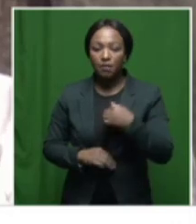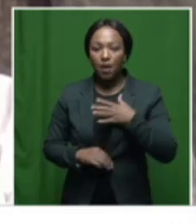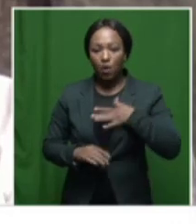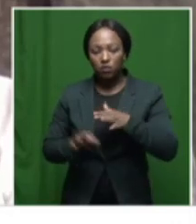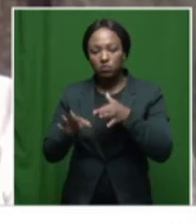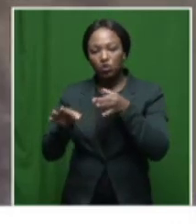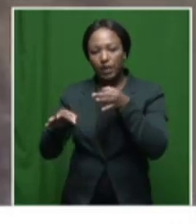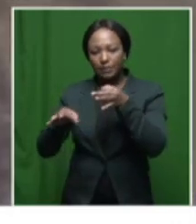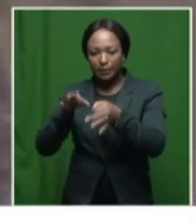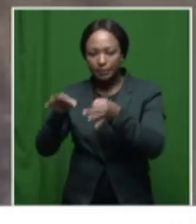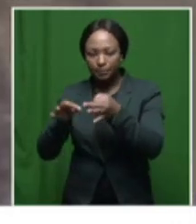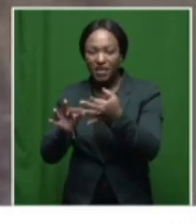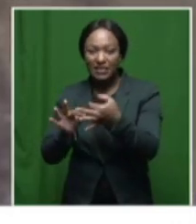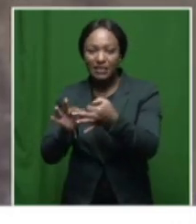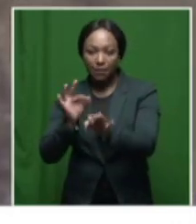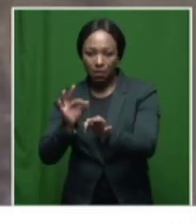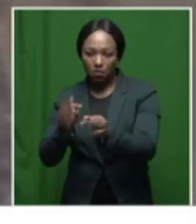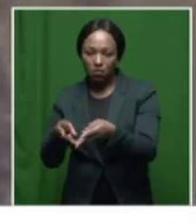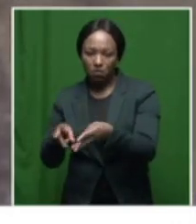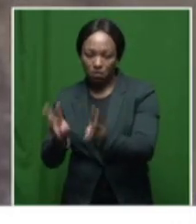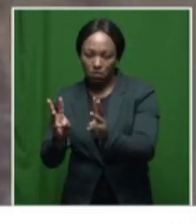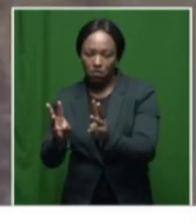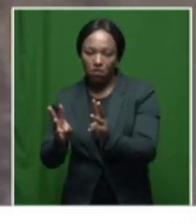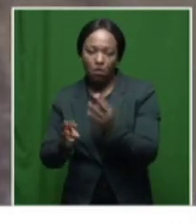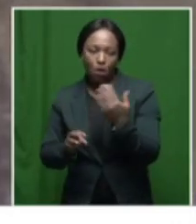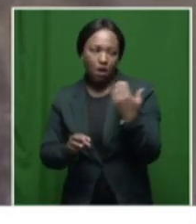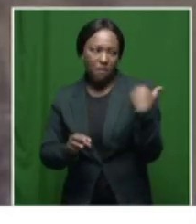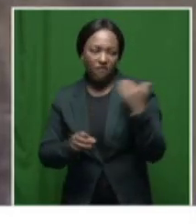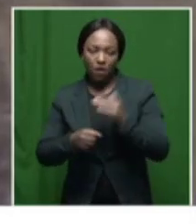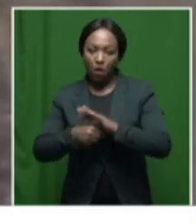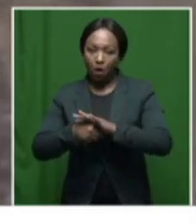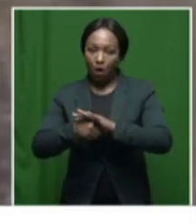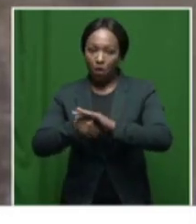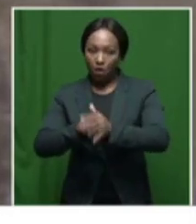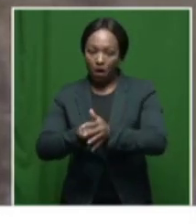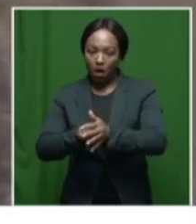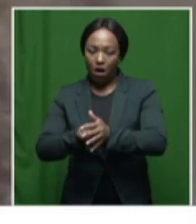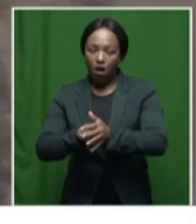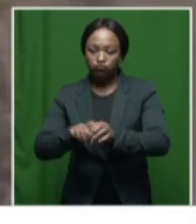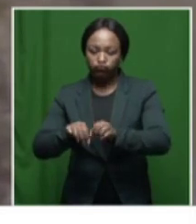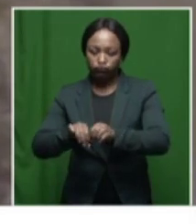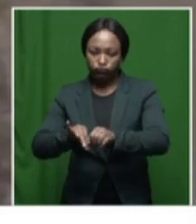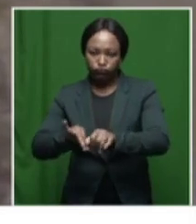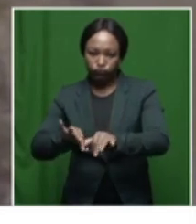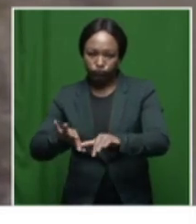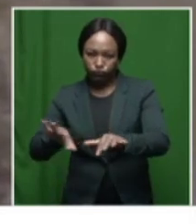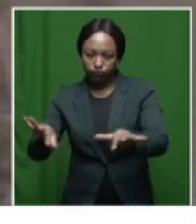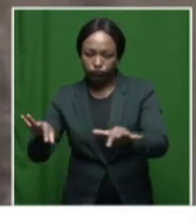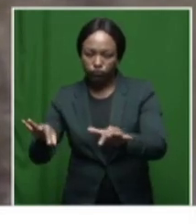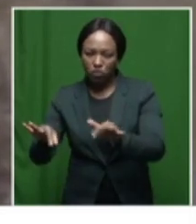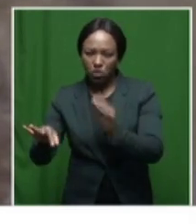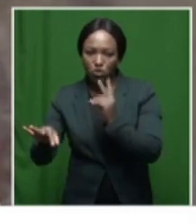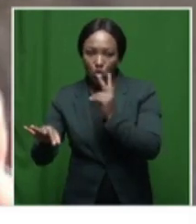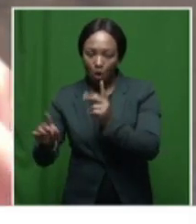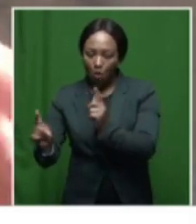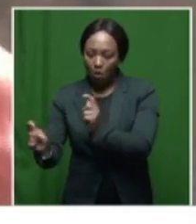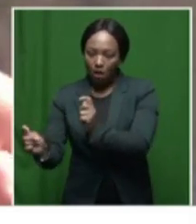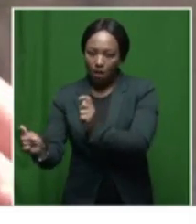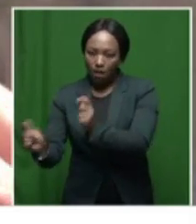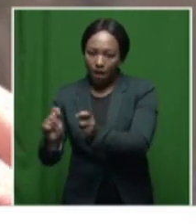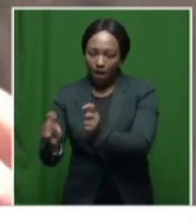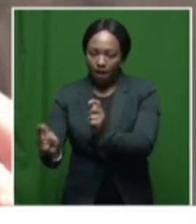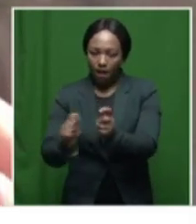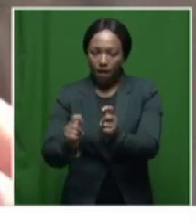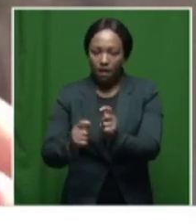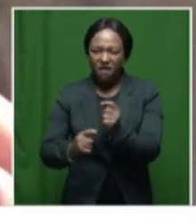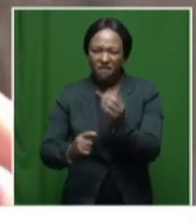way. When the original coronavirus came, it started developing its different mutations, and we saw